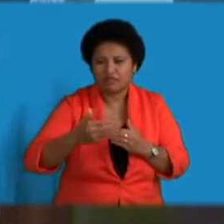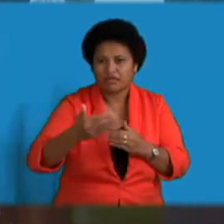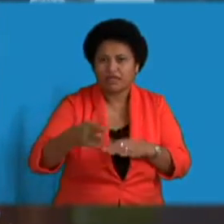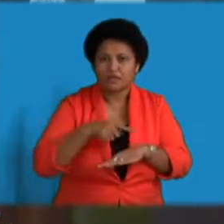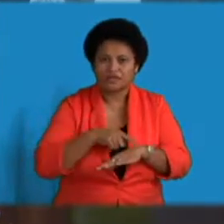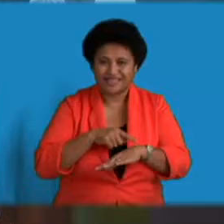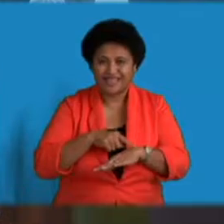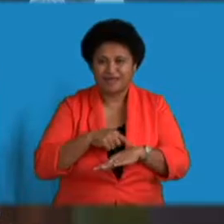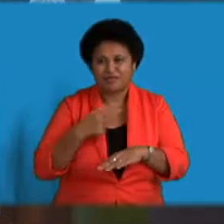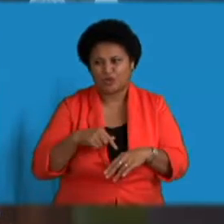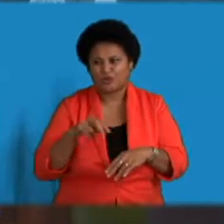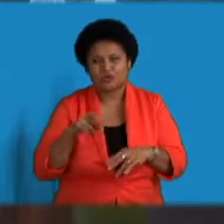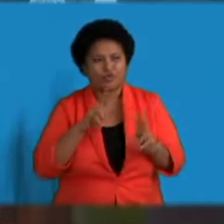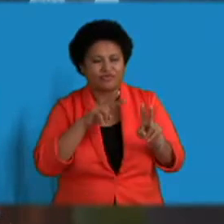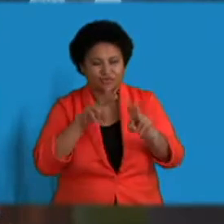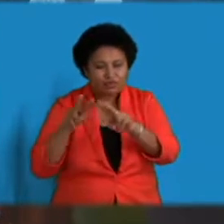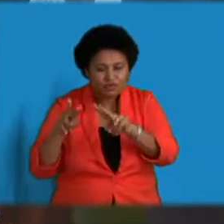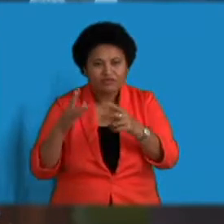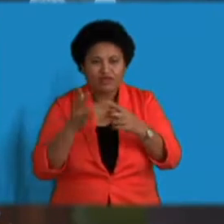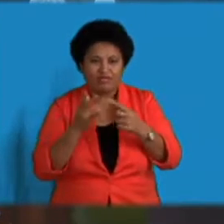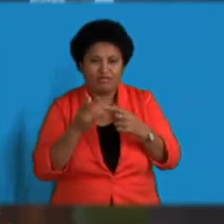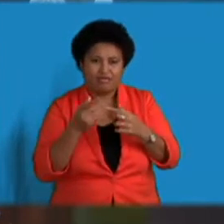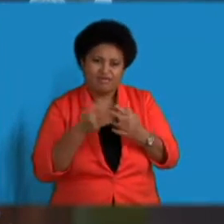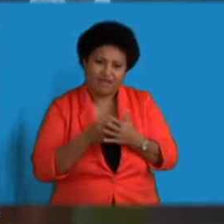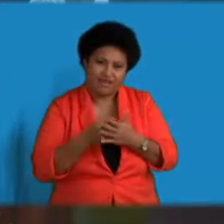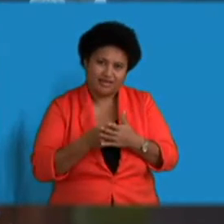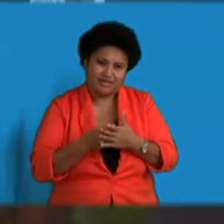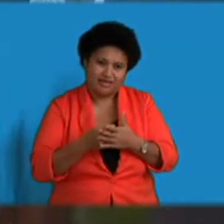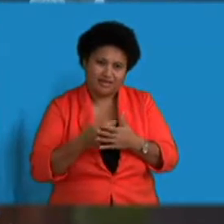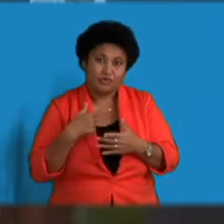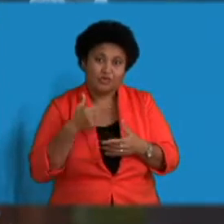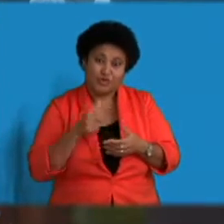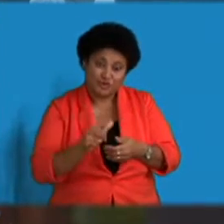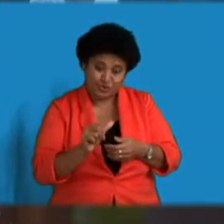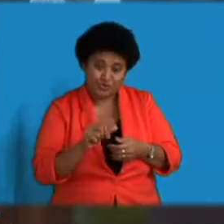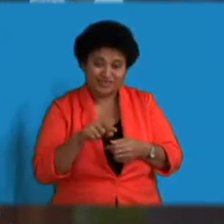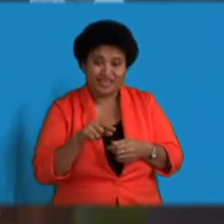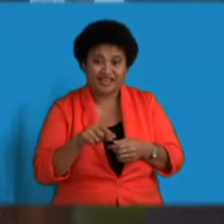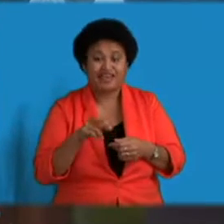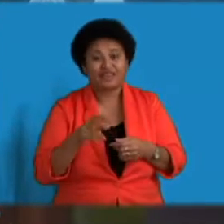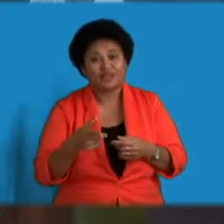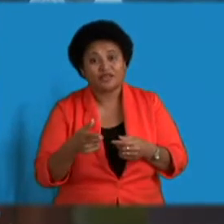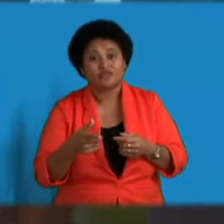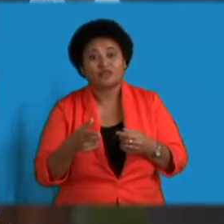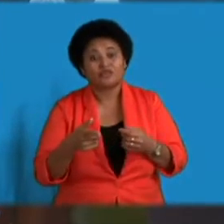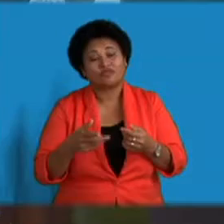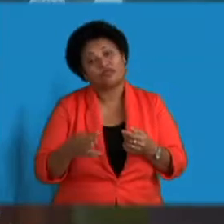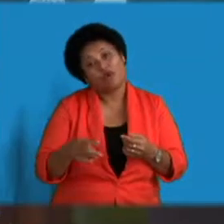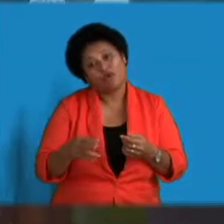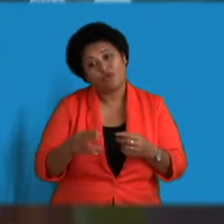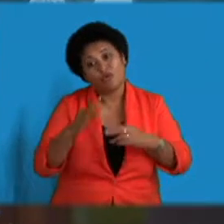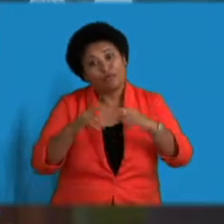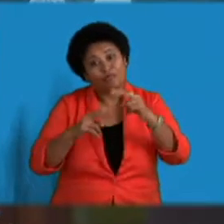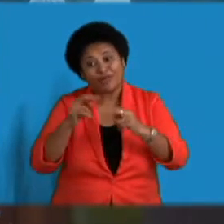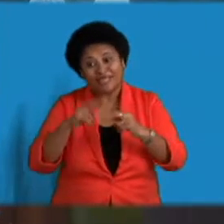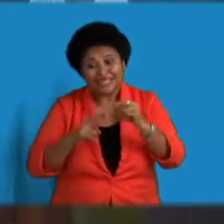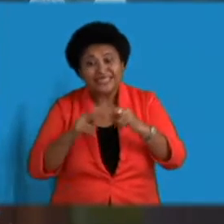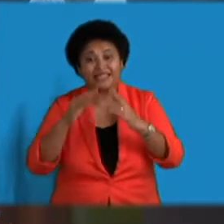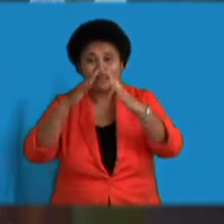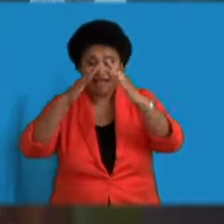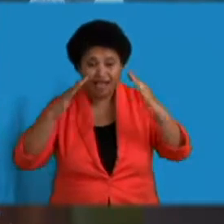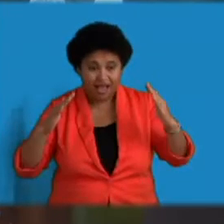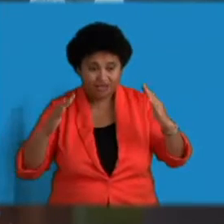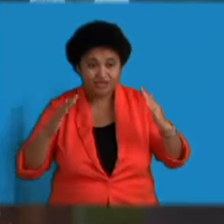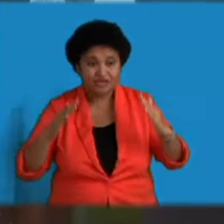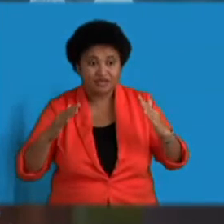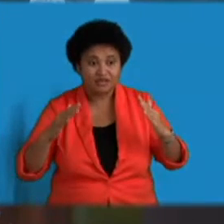amount of money which we are also utilizing to construct quarters in the interior where they need quotas, because